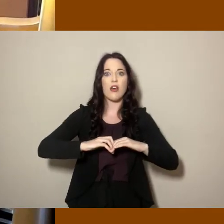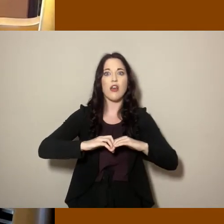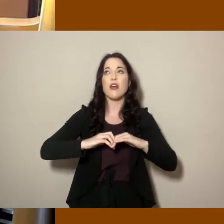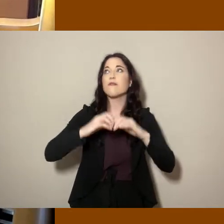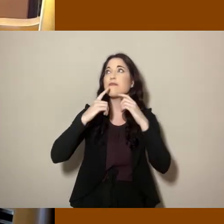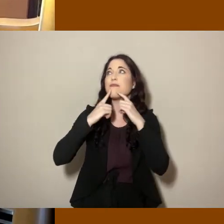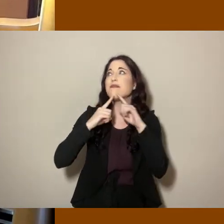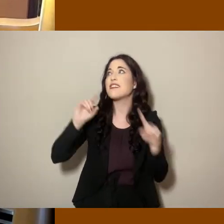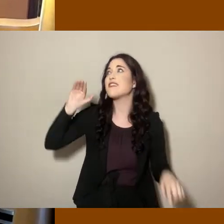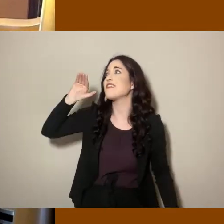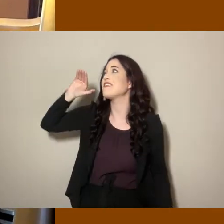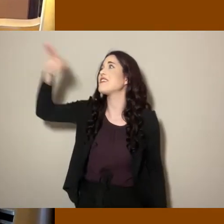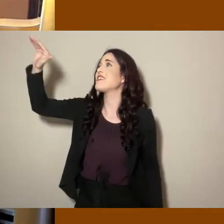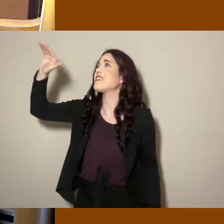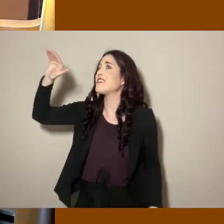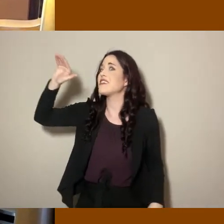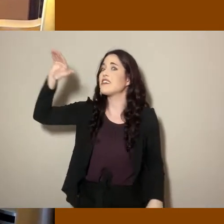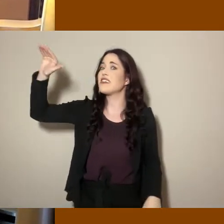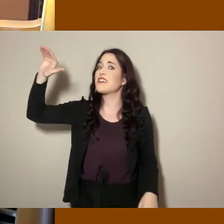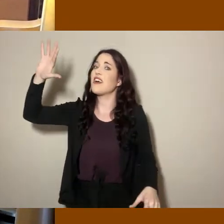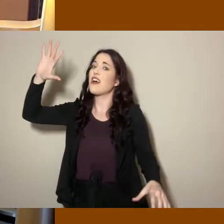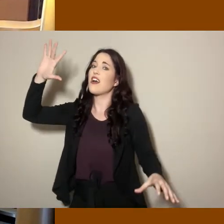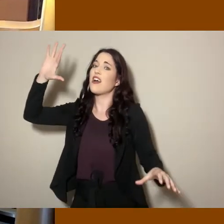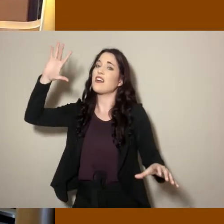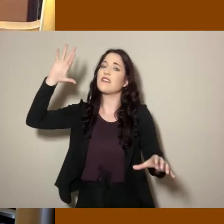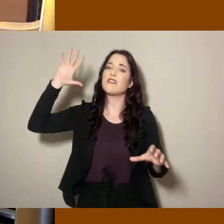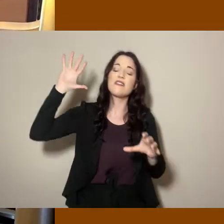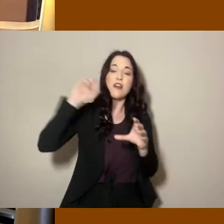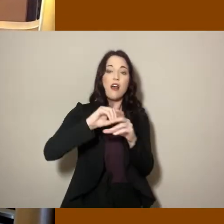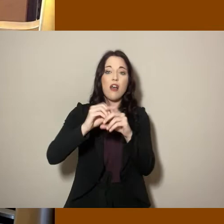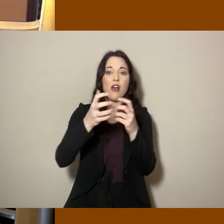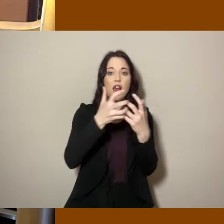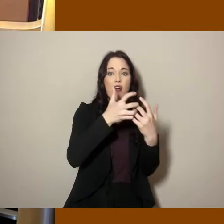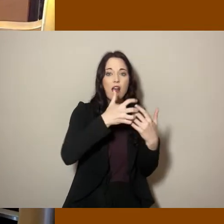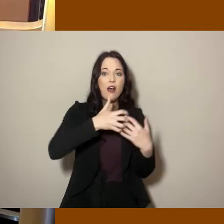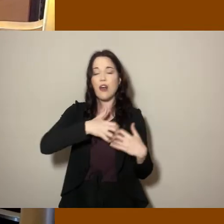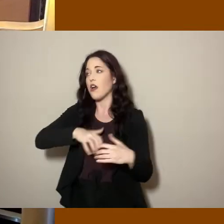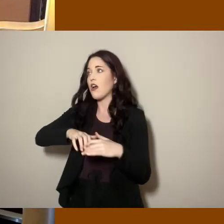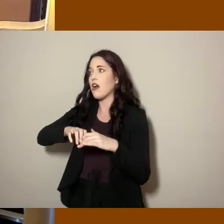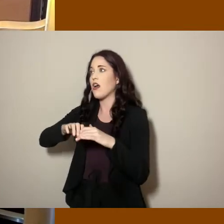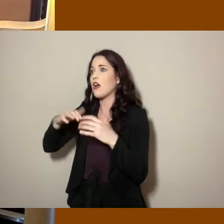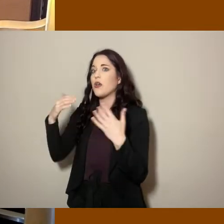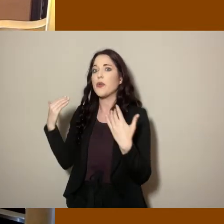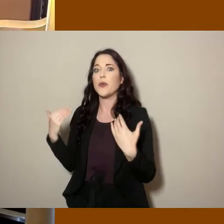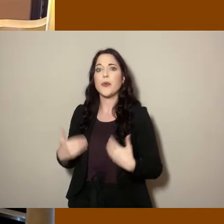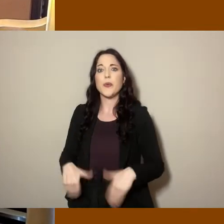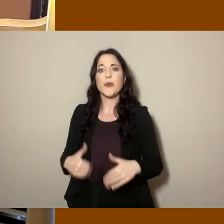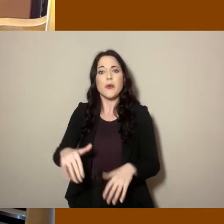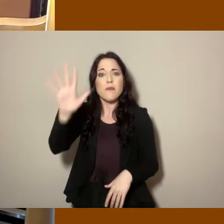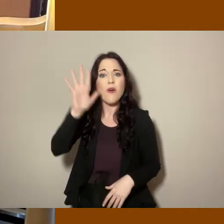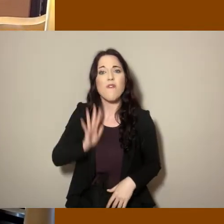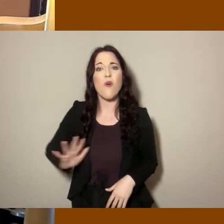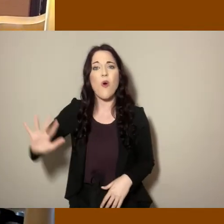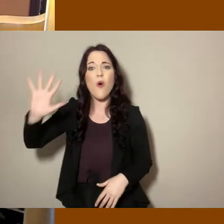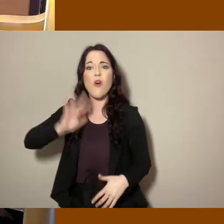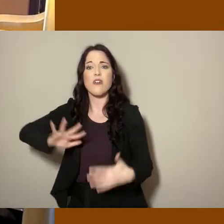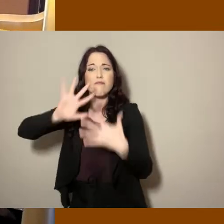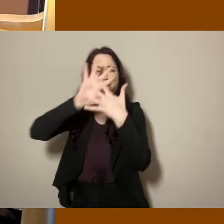seemed until your love broke through. I was lost in a